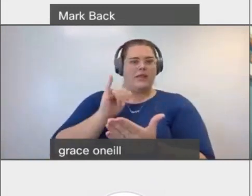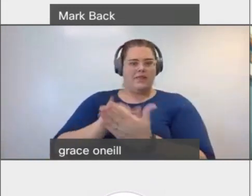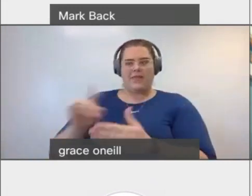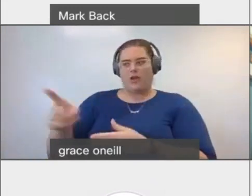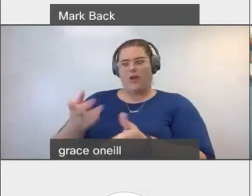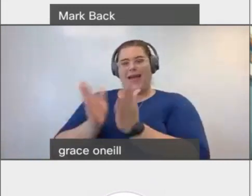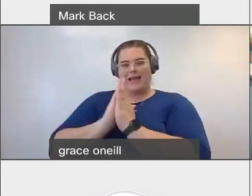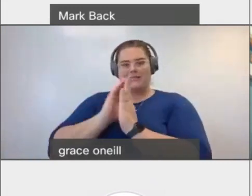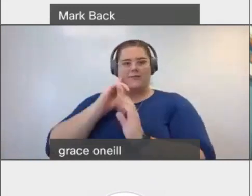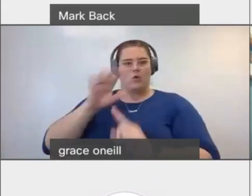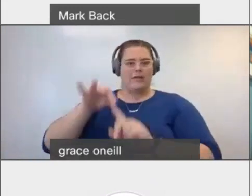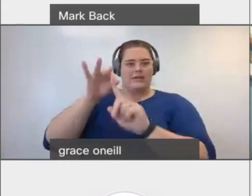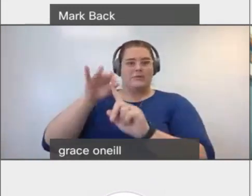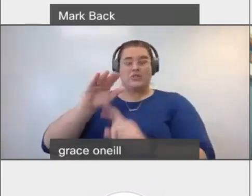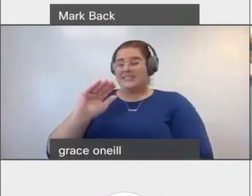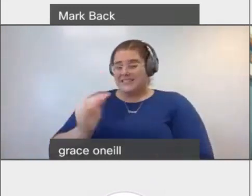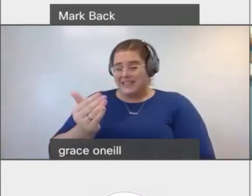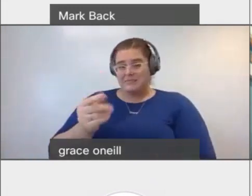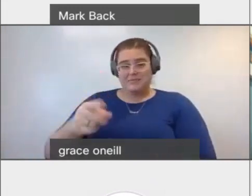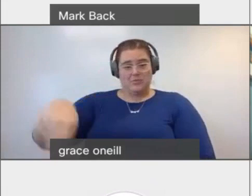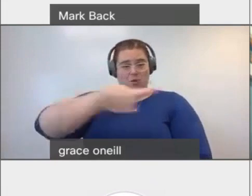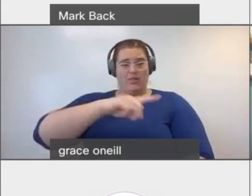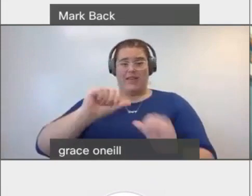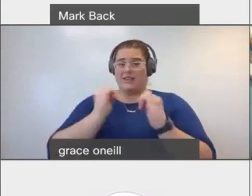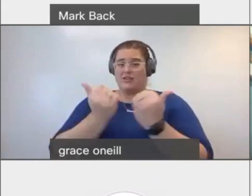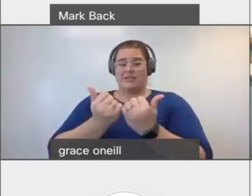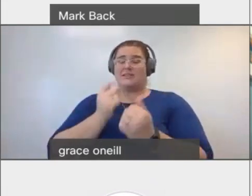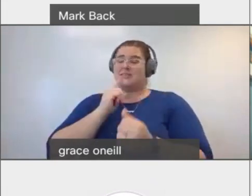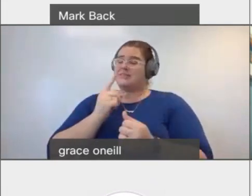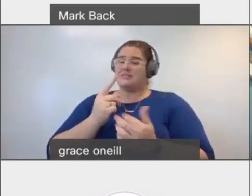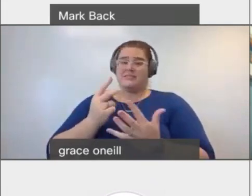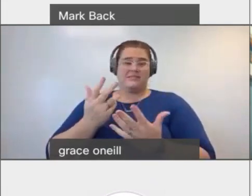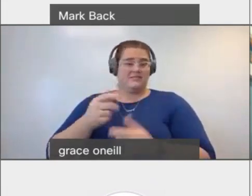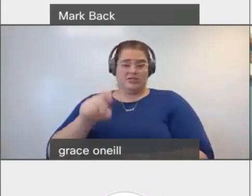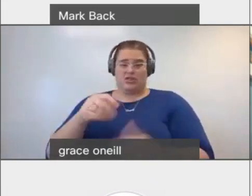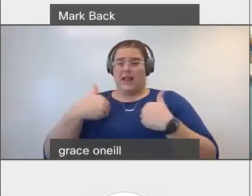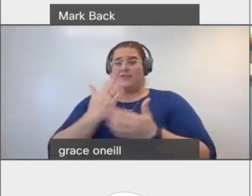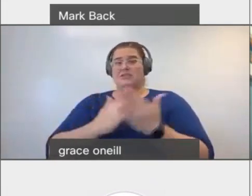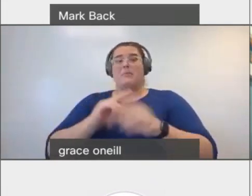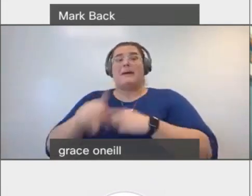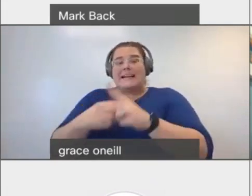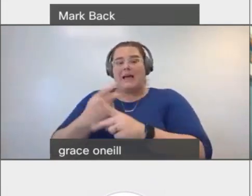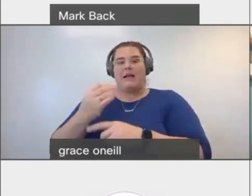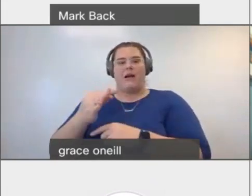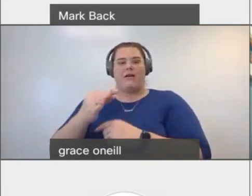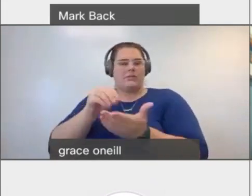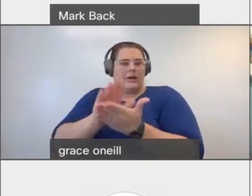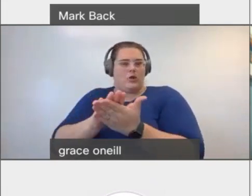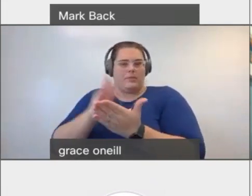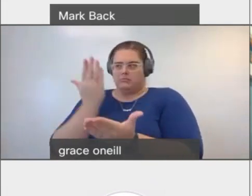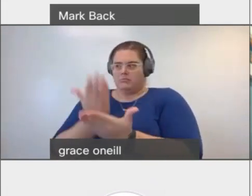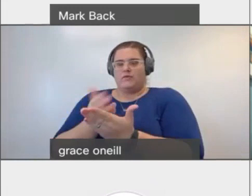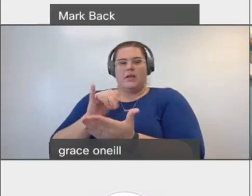you need to make sure that you have some documentation that there's some basis for them seeking the exemption.